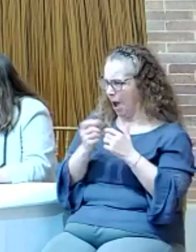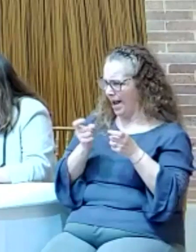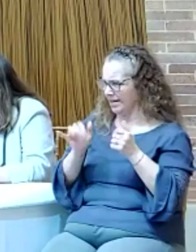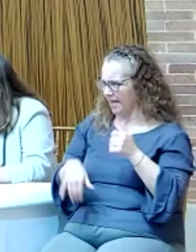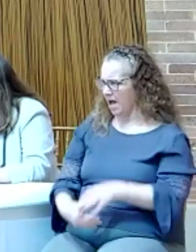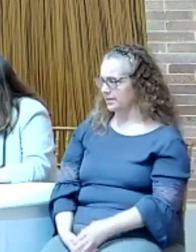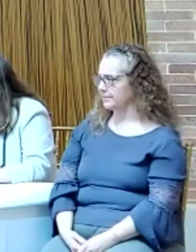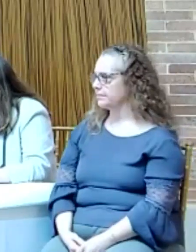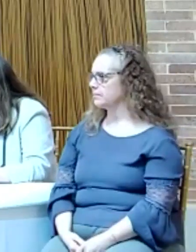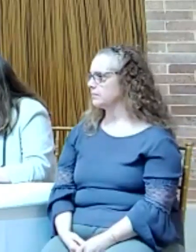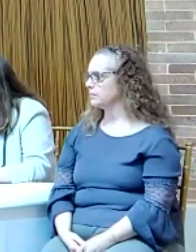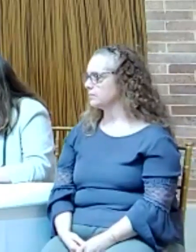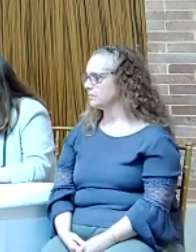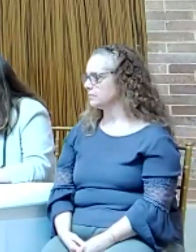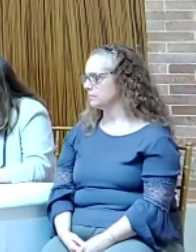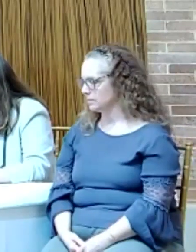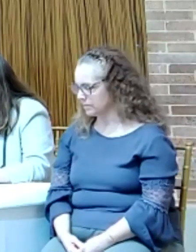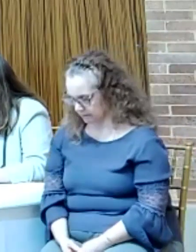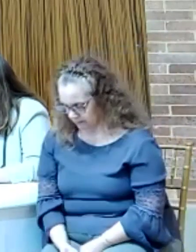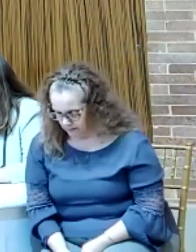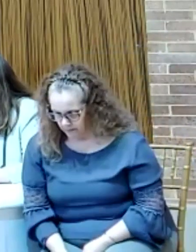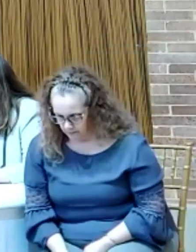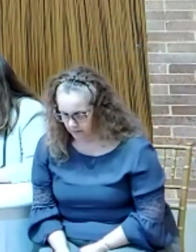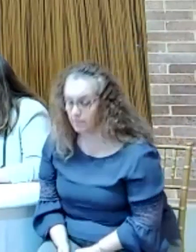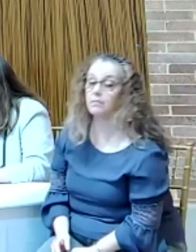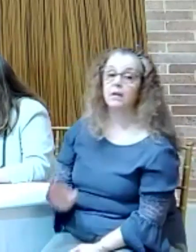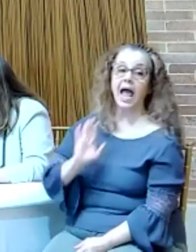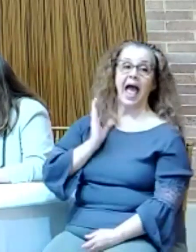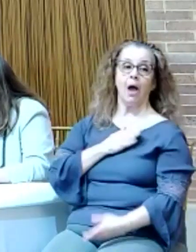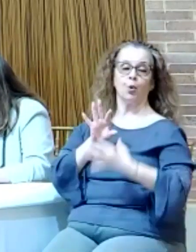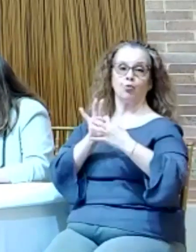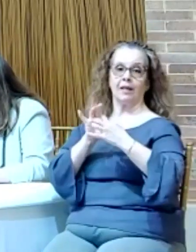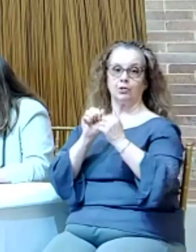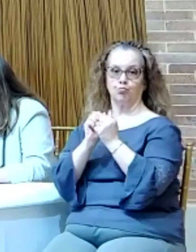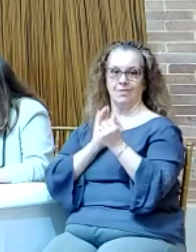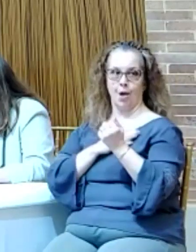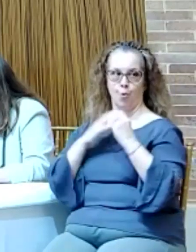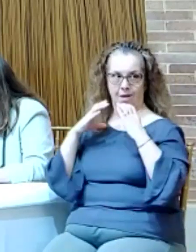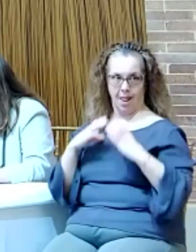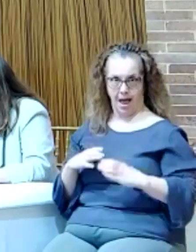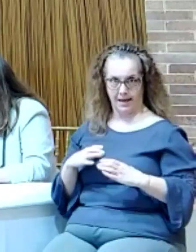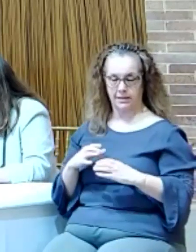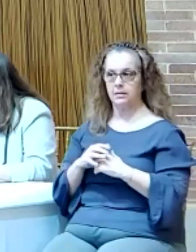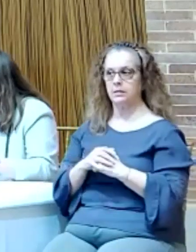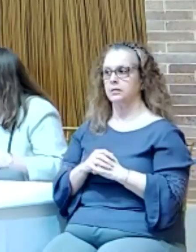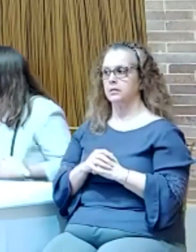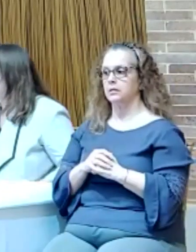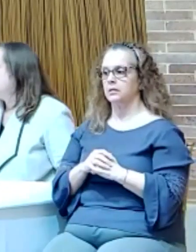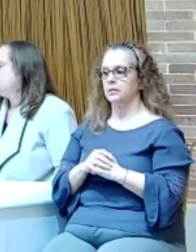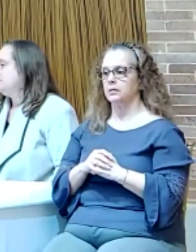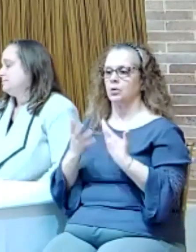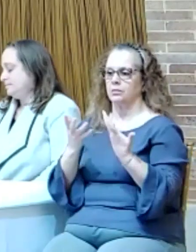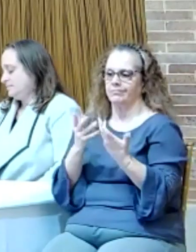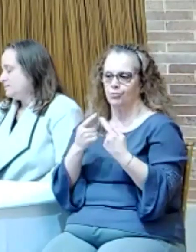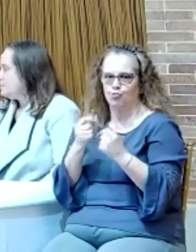rental so our relationship with our clients we we try to well we develop a relationship with